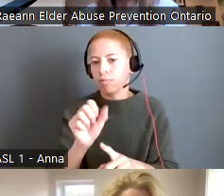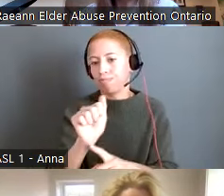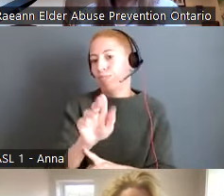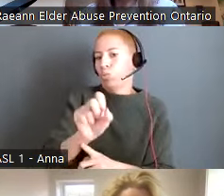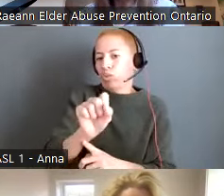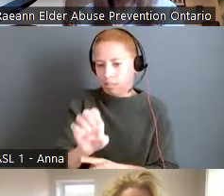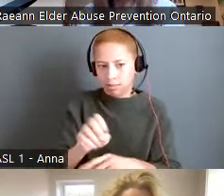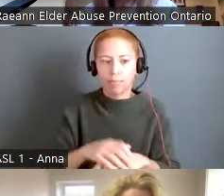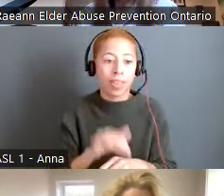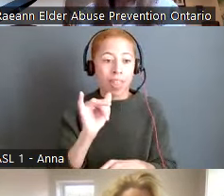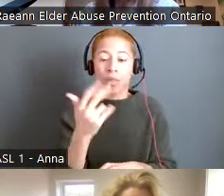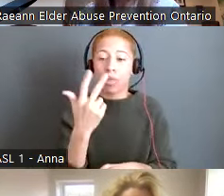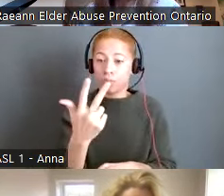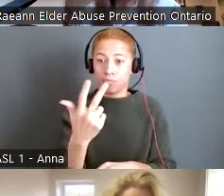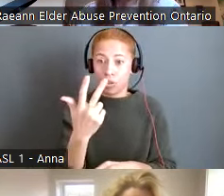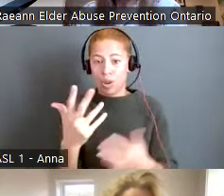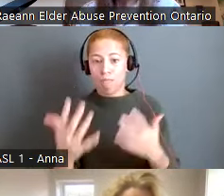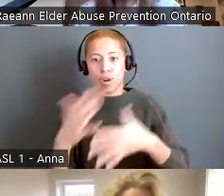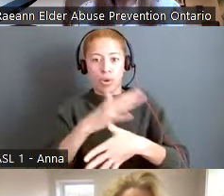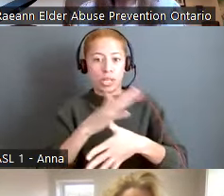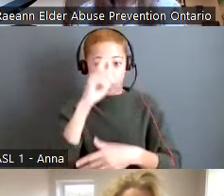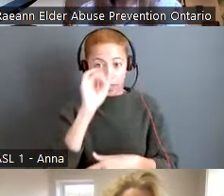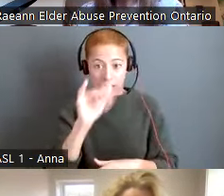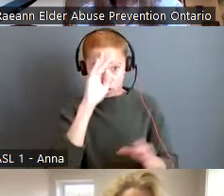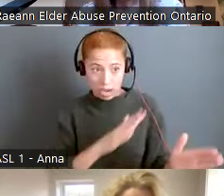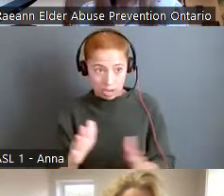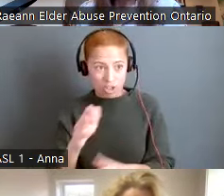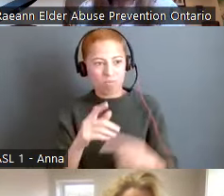strategy has three main priorities, which is public